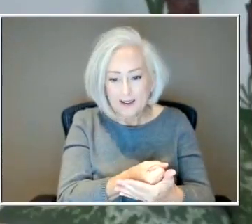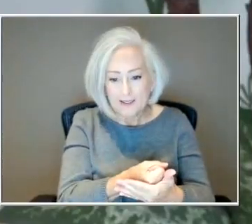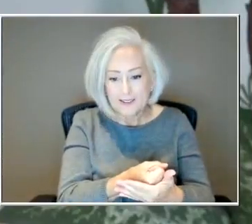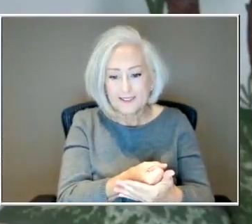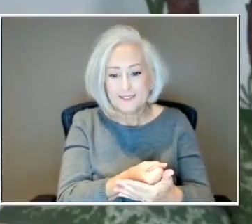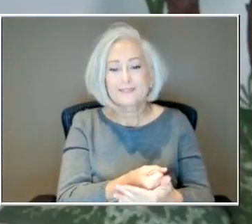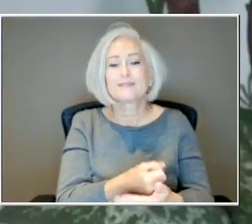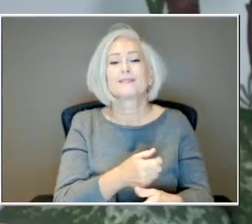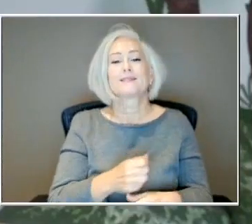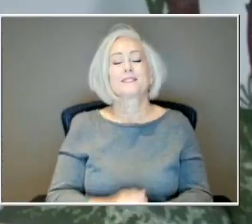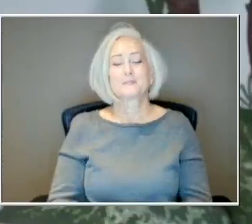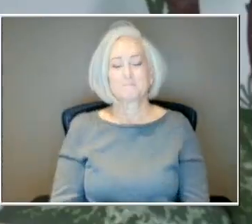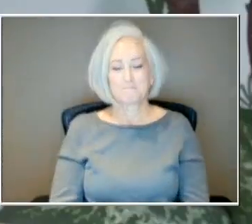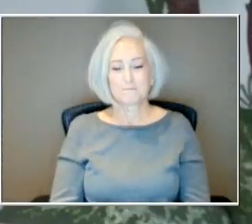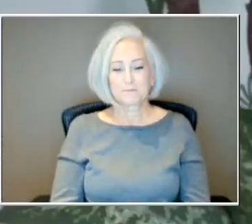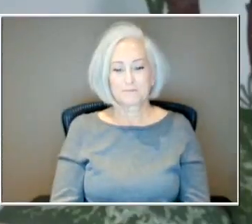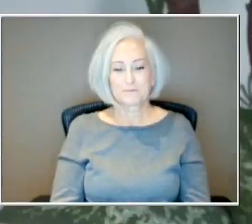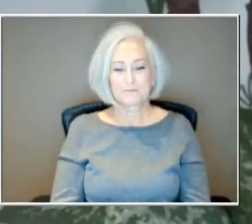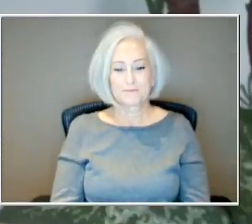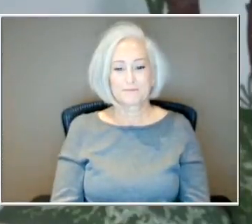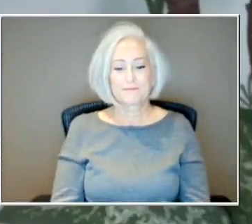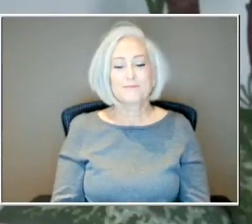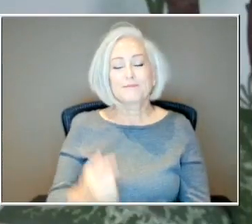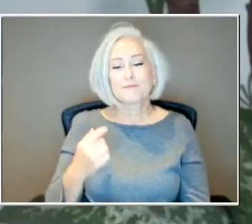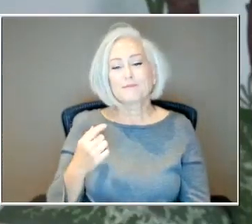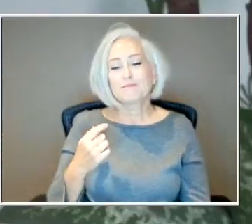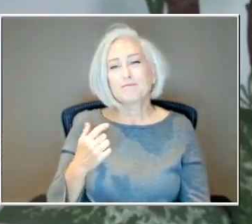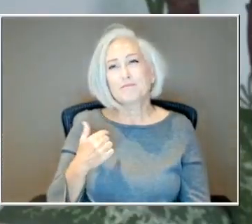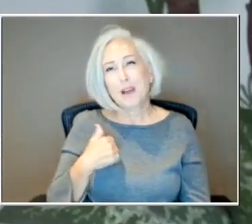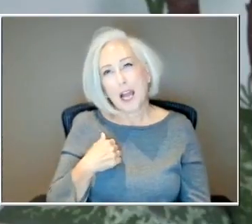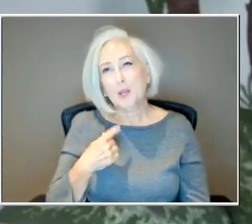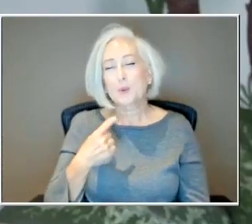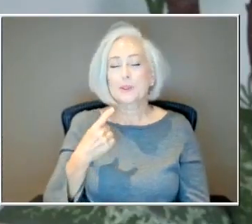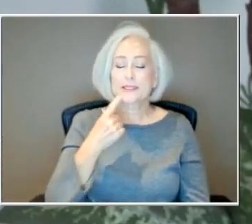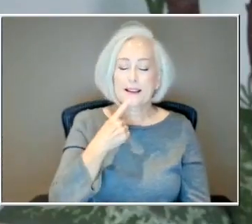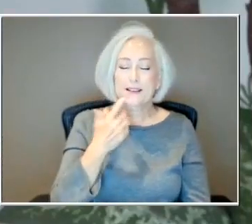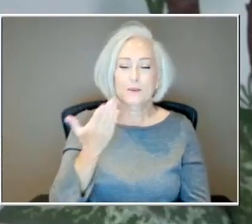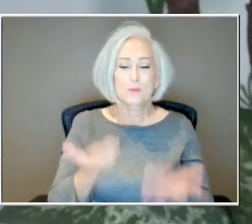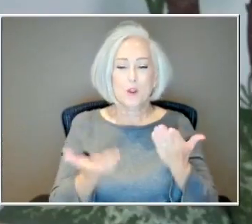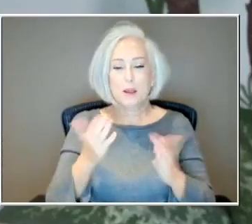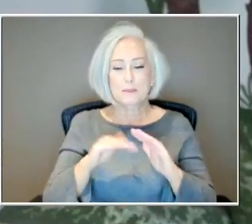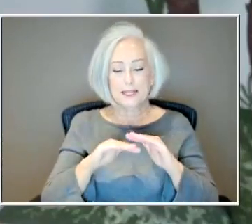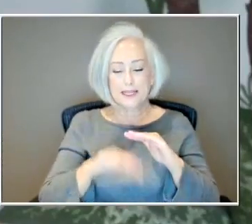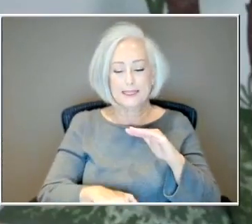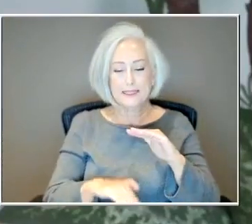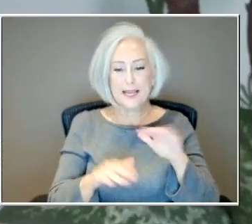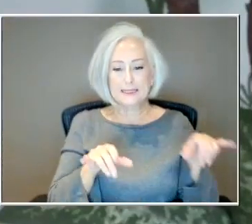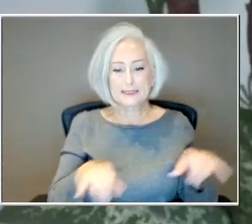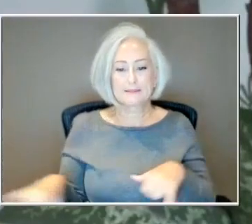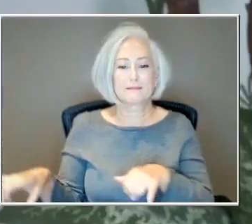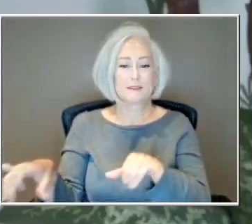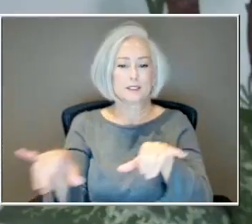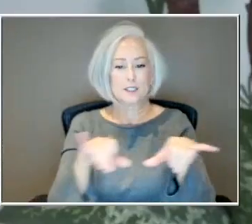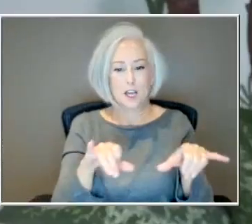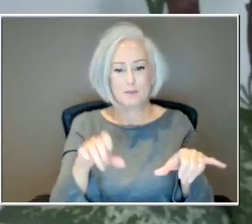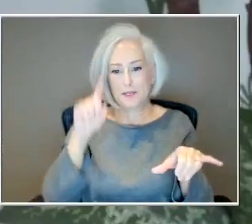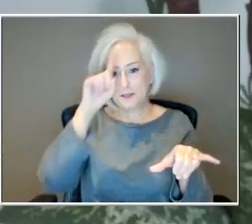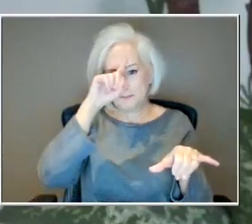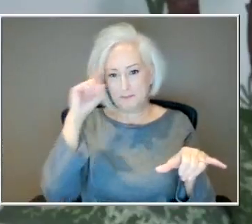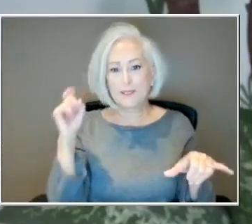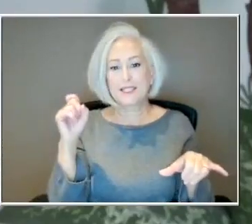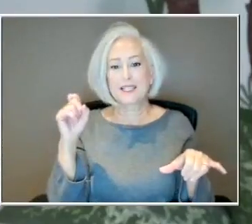be unusual. I would argue probably it's less common because you're startled